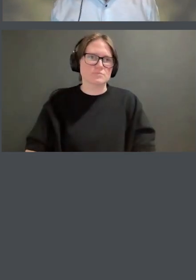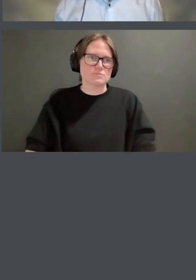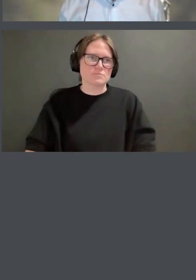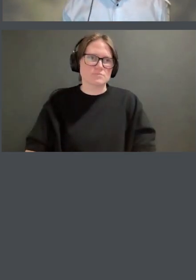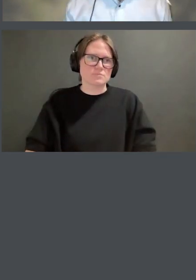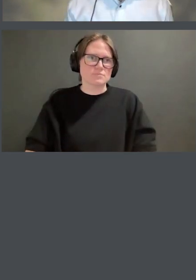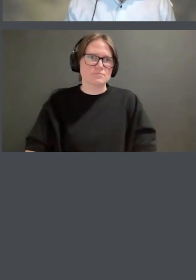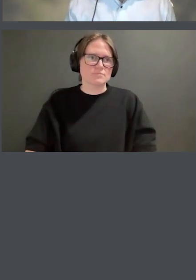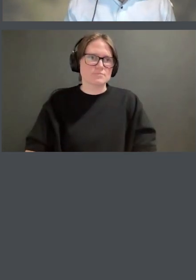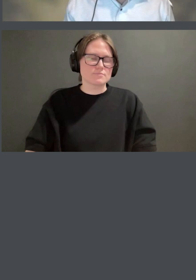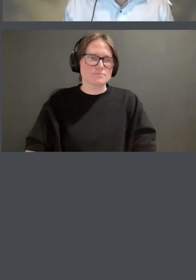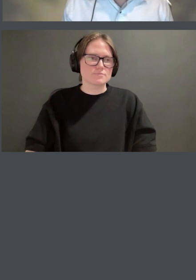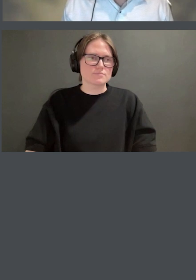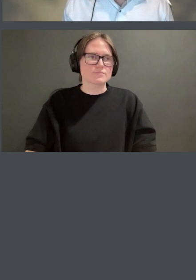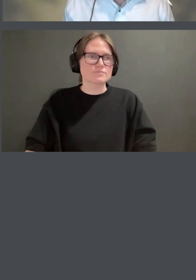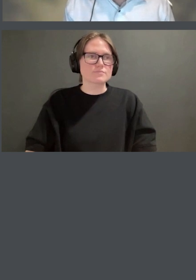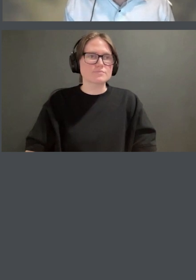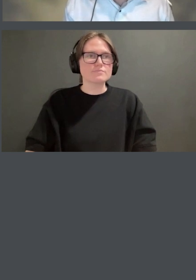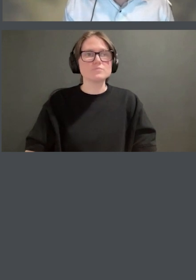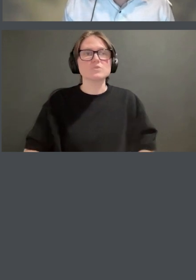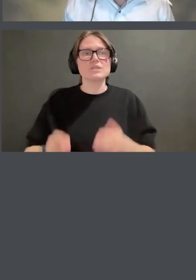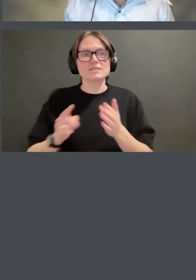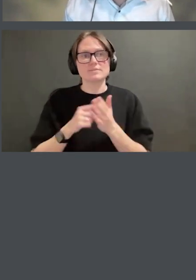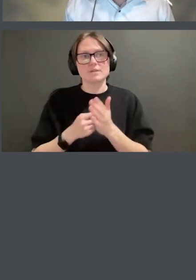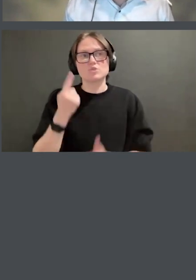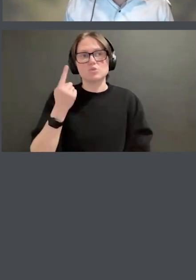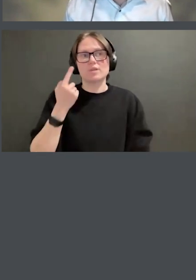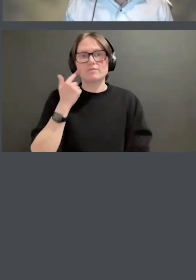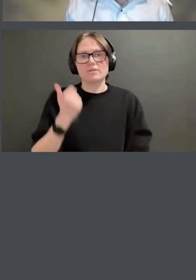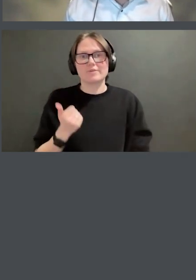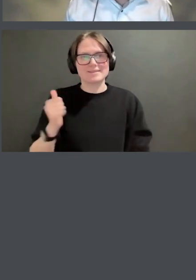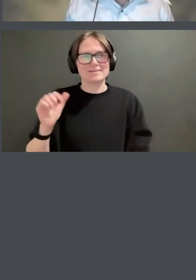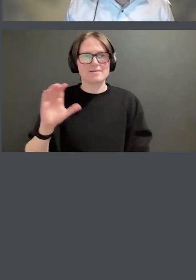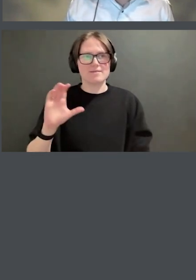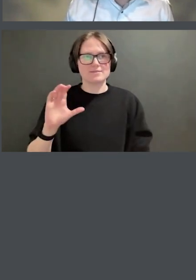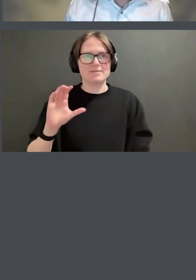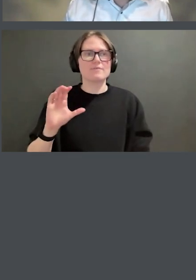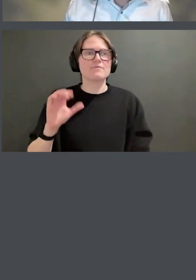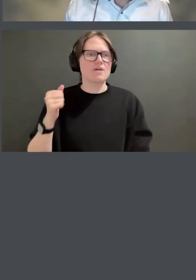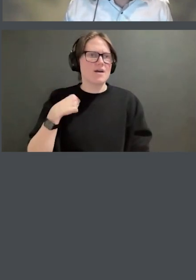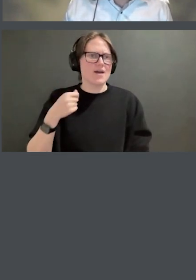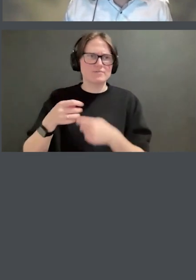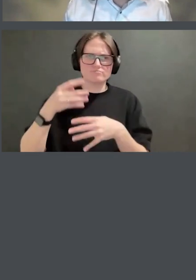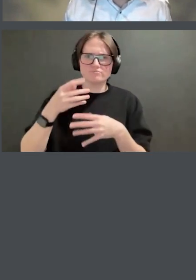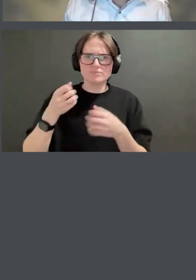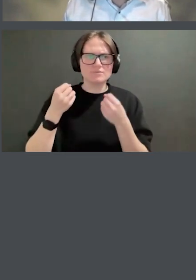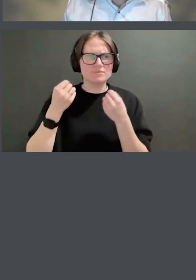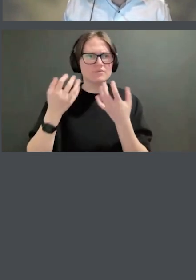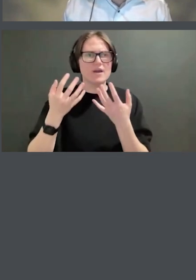So sometimes the unilateral hearing loss is conductive. There's a variety of reasons for that.